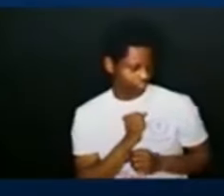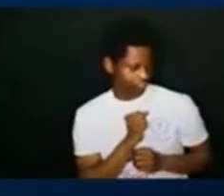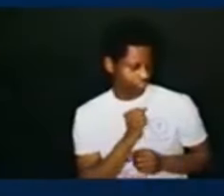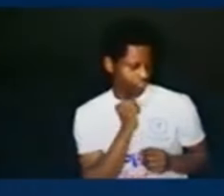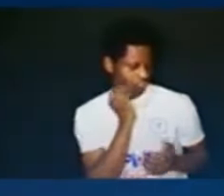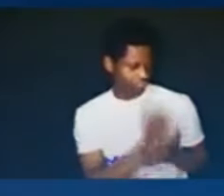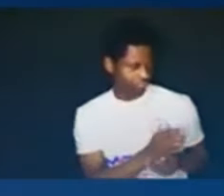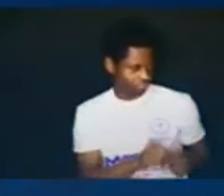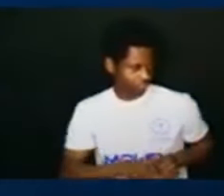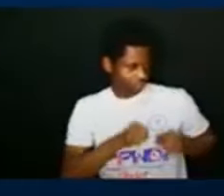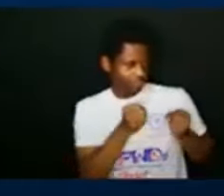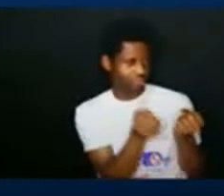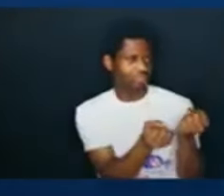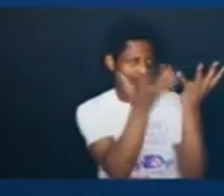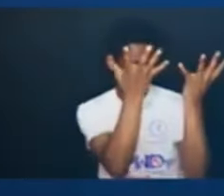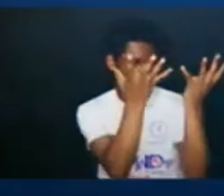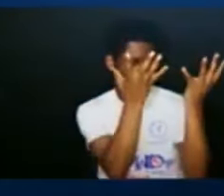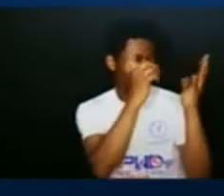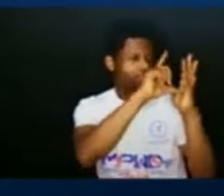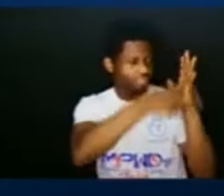It's not the side, my side of the